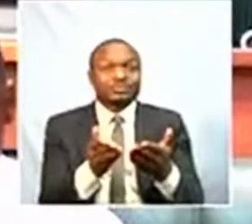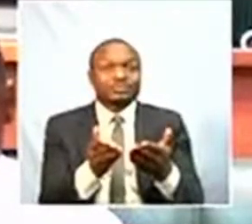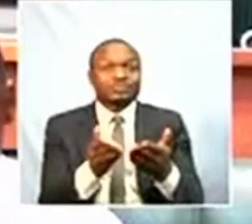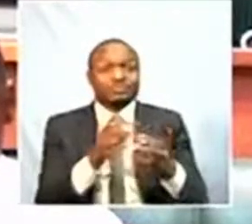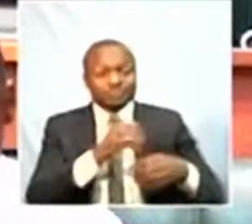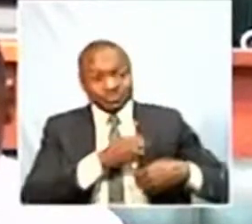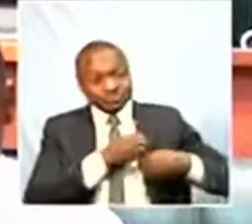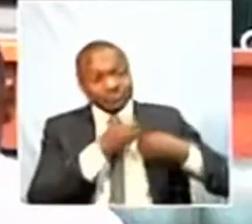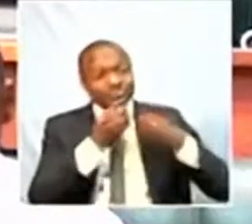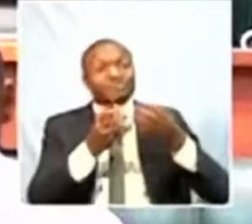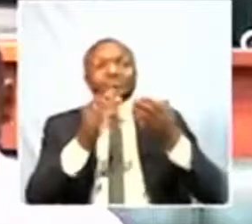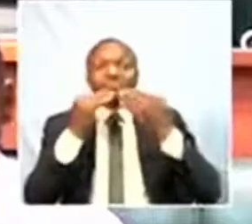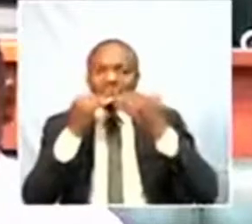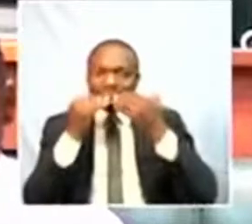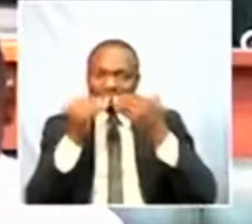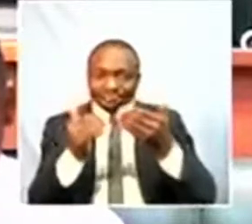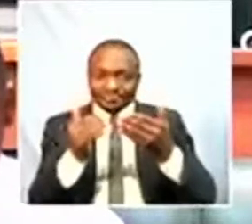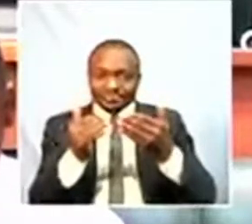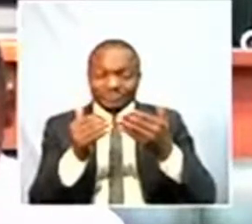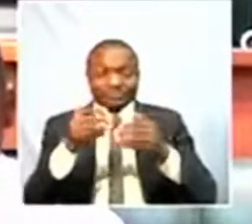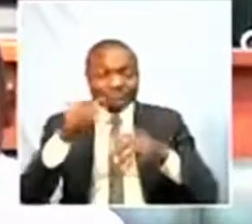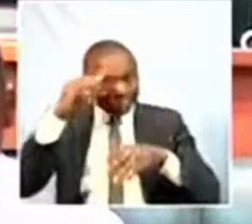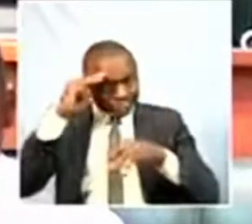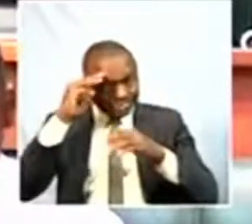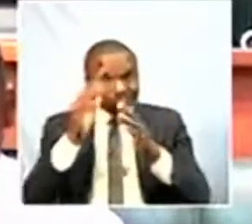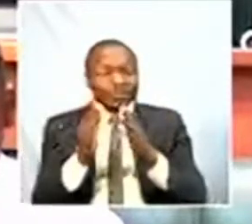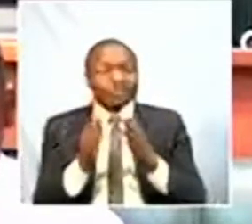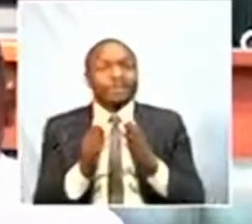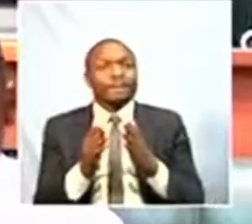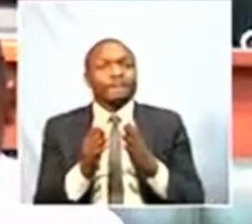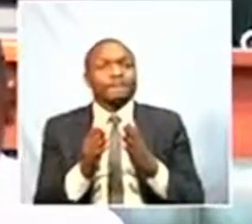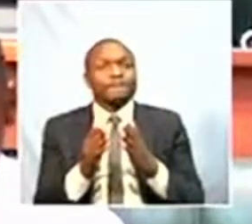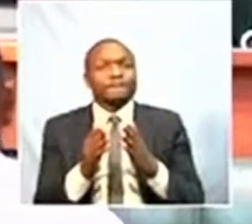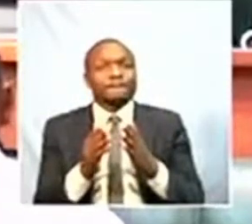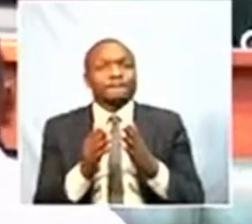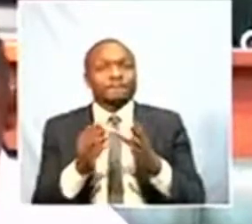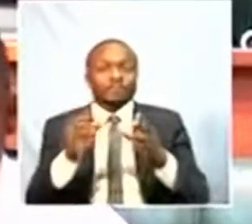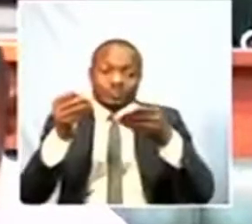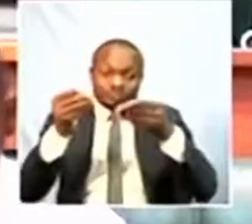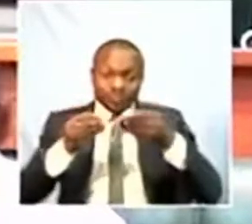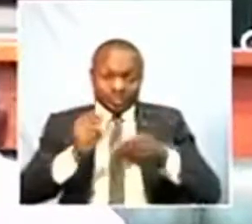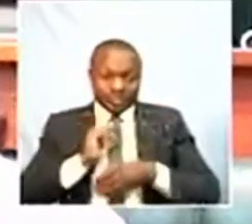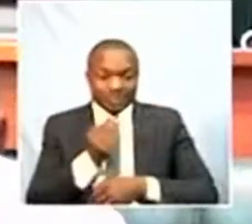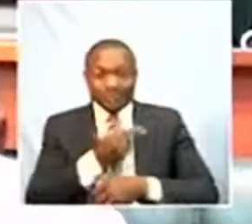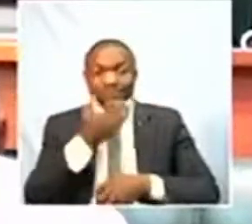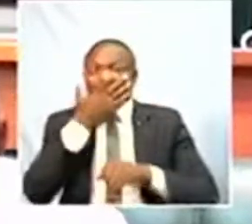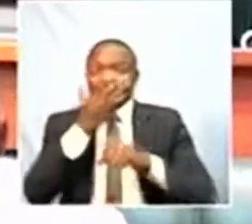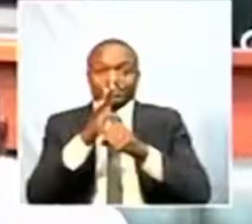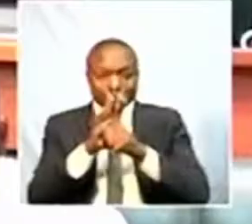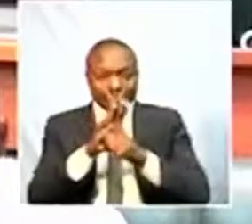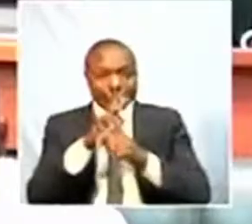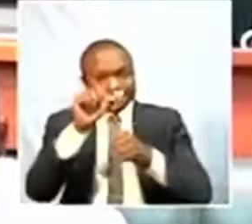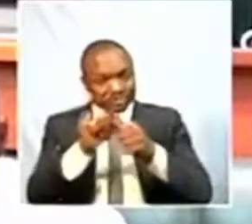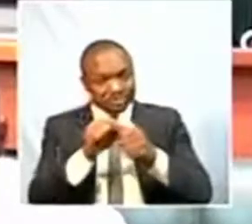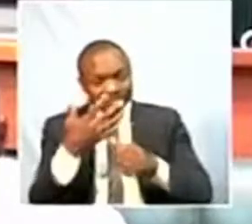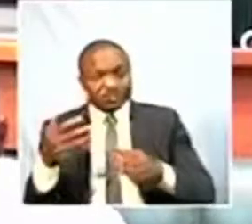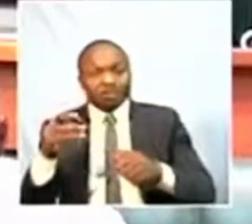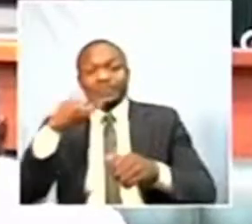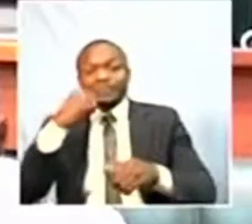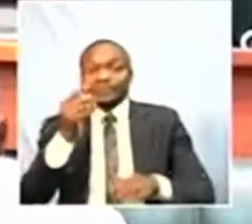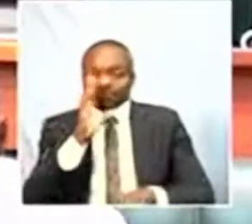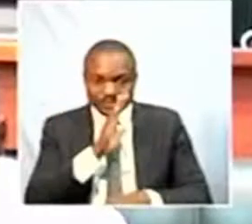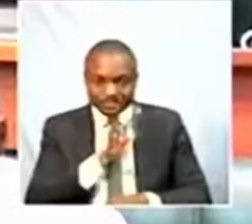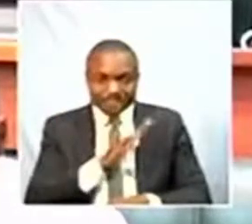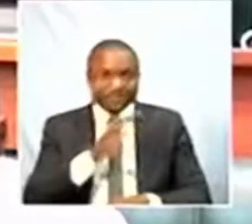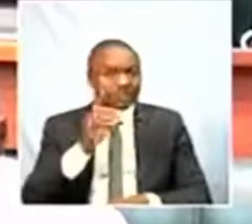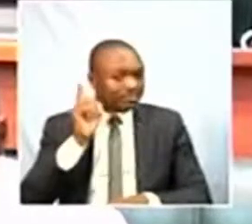express my gratitude to the Minister for actually giving us an assurance to say everything that has been said has